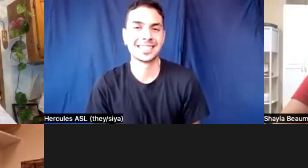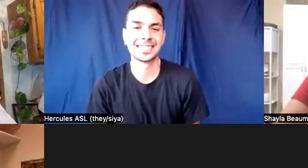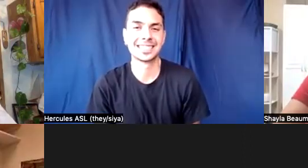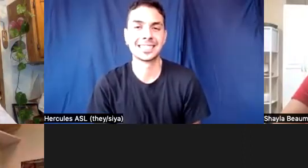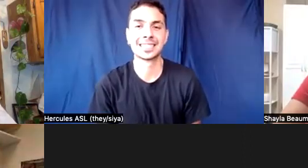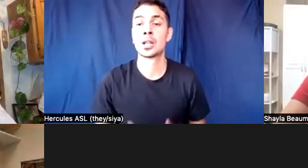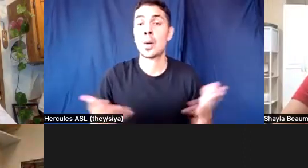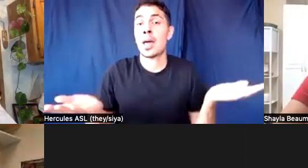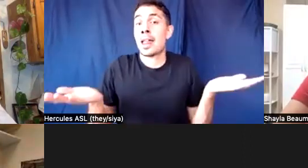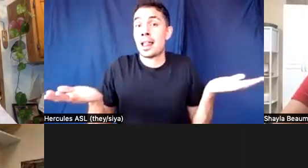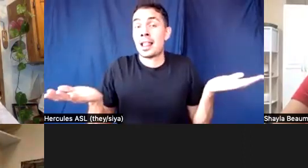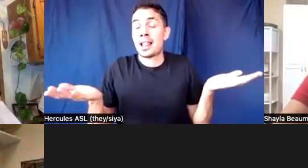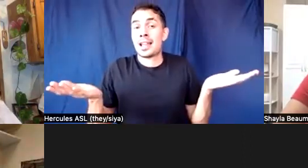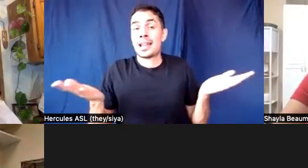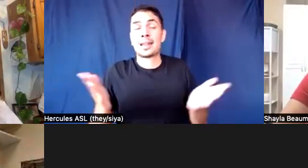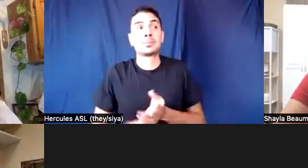Well, hi